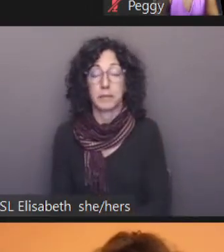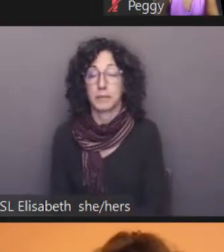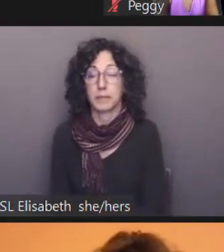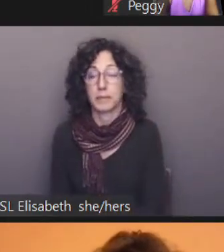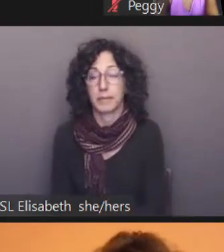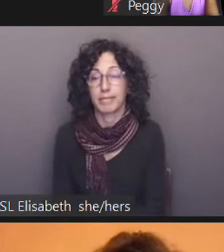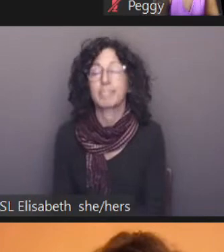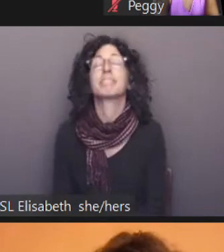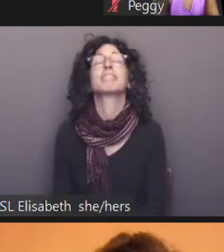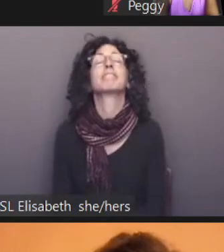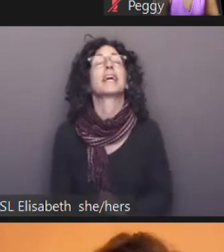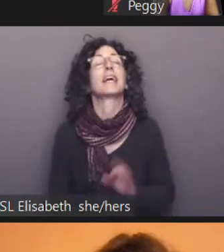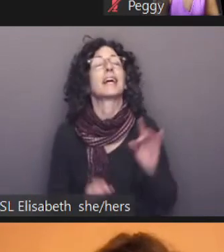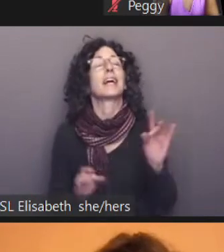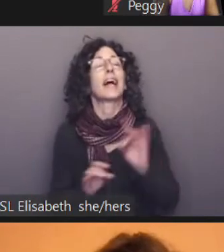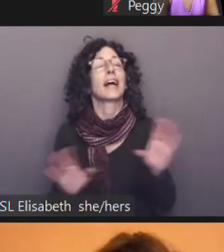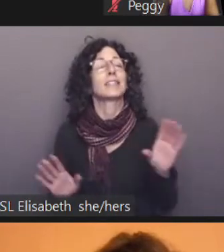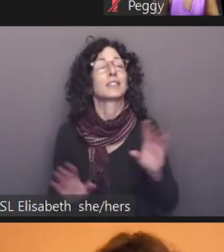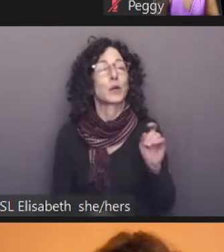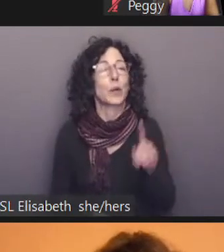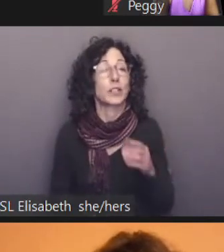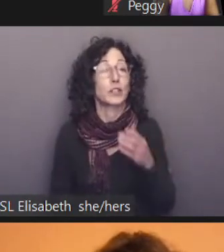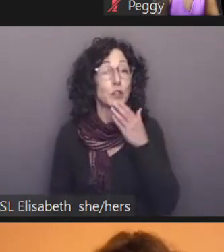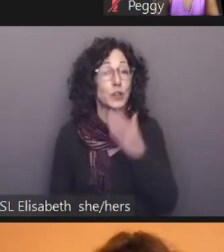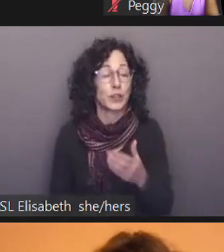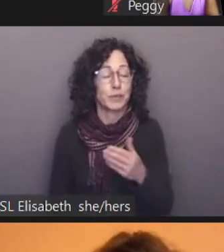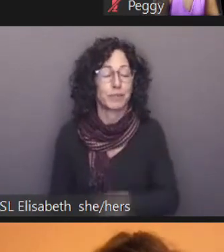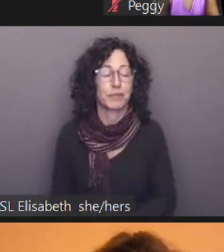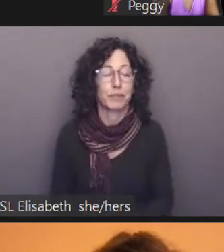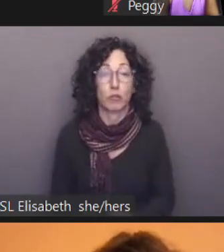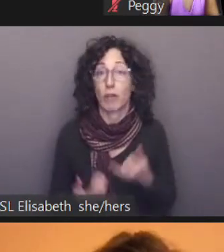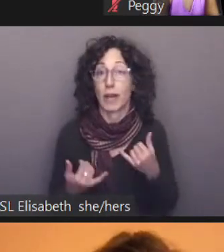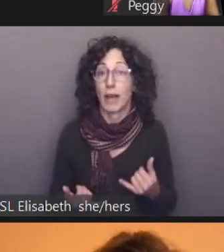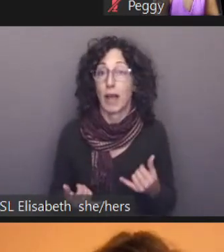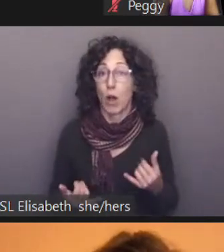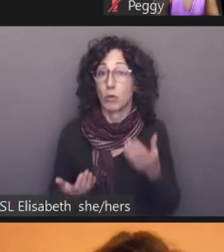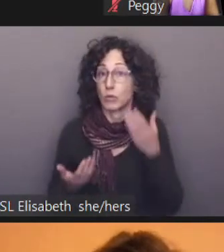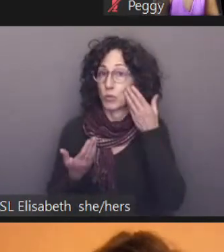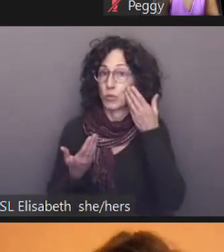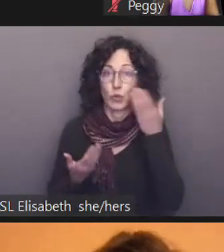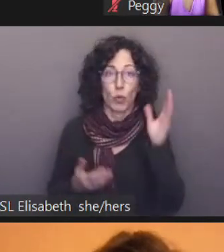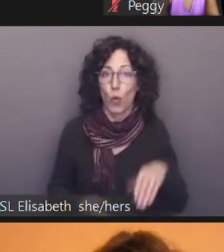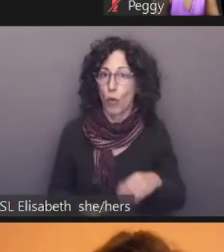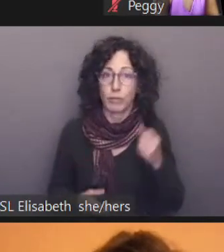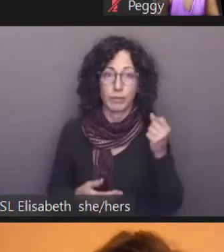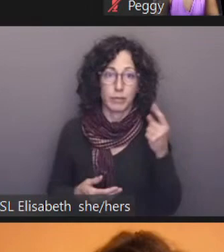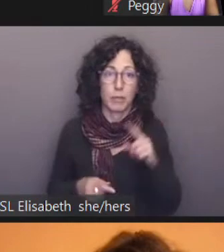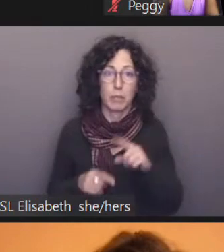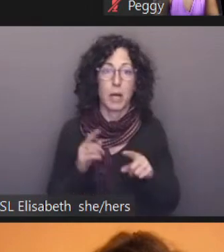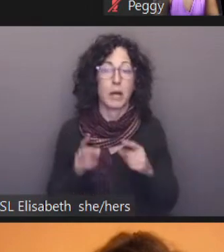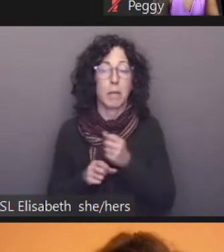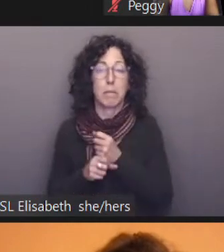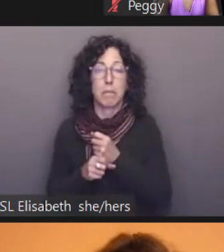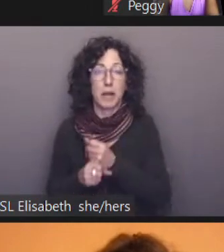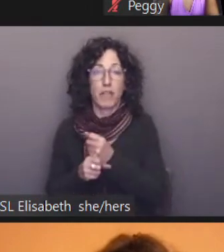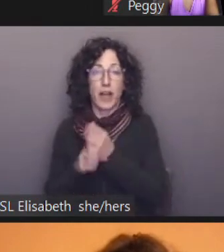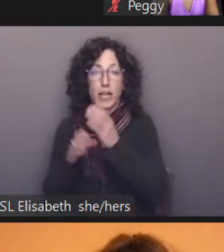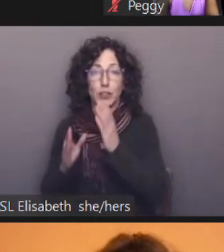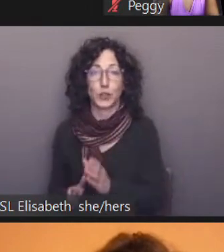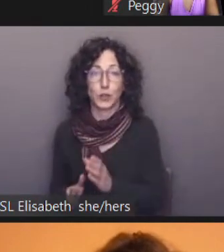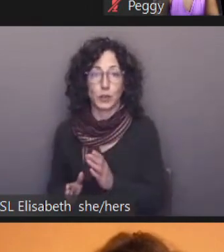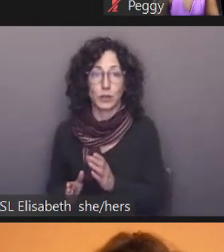Excellent question. For right now, we don't know, but it is something that the manufacturers of the vaccines are sort of